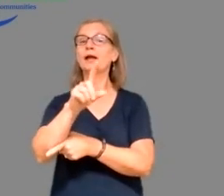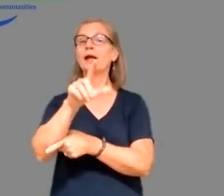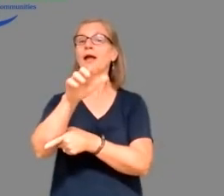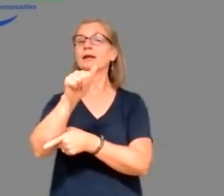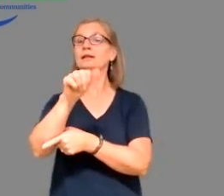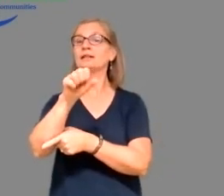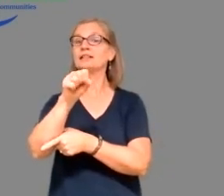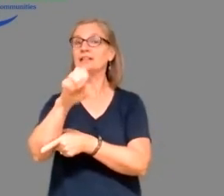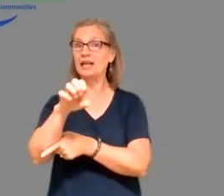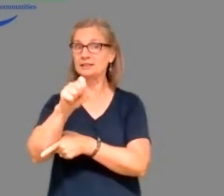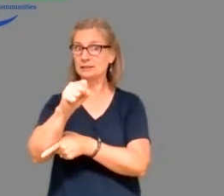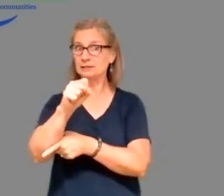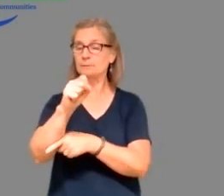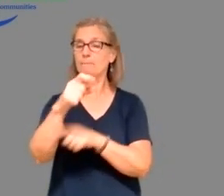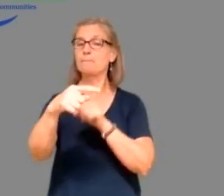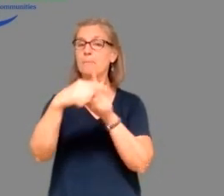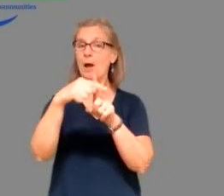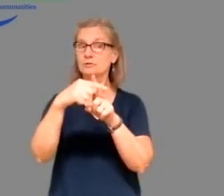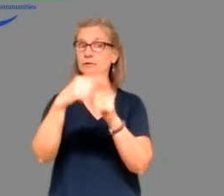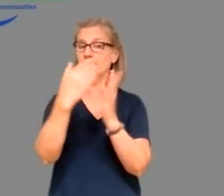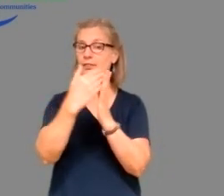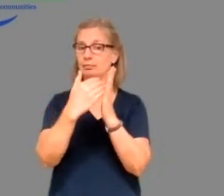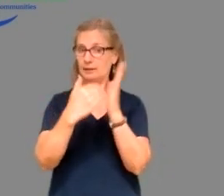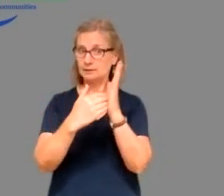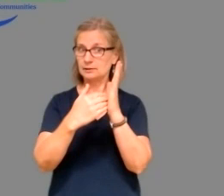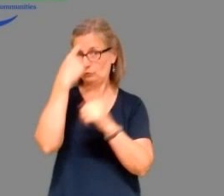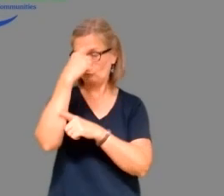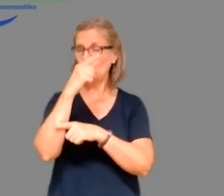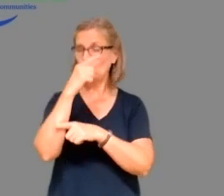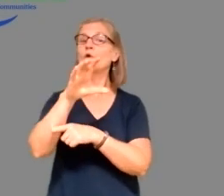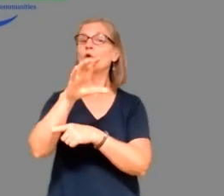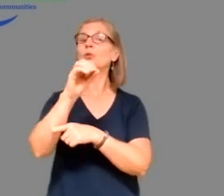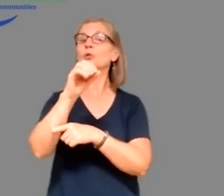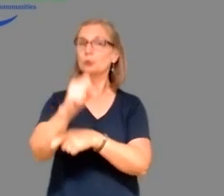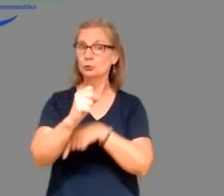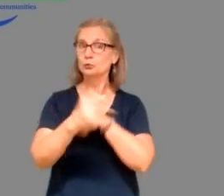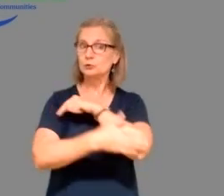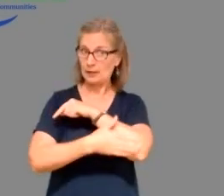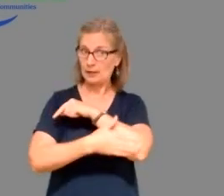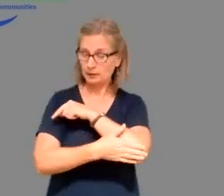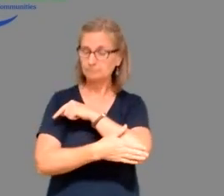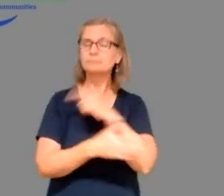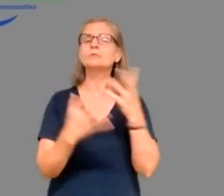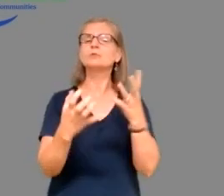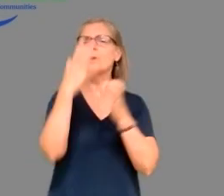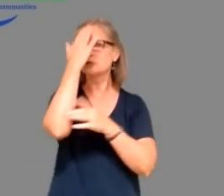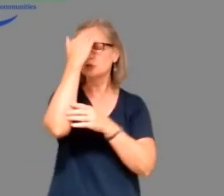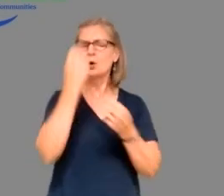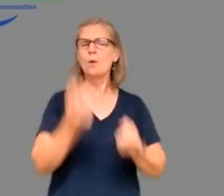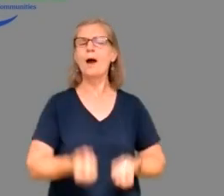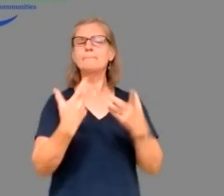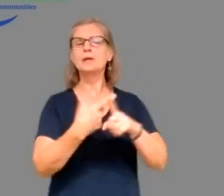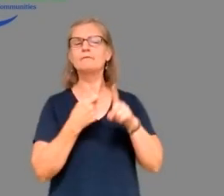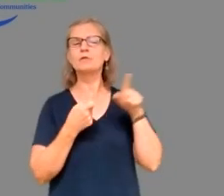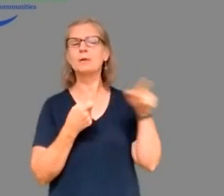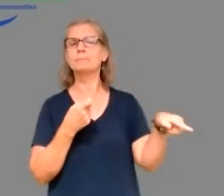those are Shutter Creek inmates or staff? How many are not related to Shutter Creek? And in any known